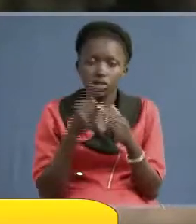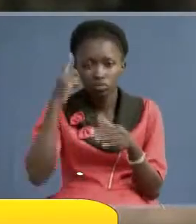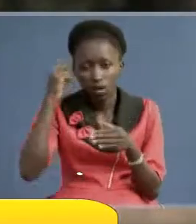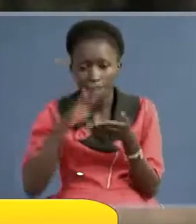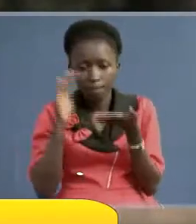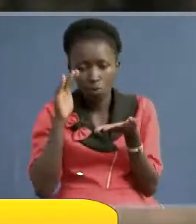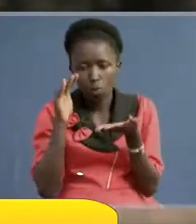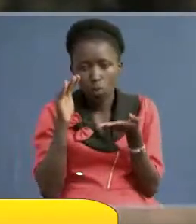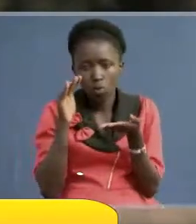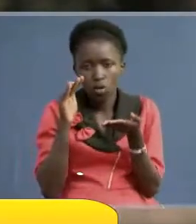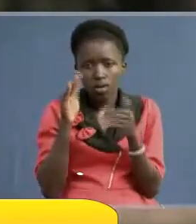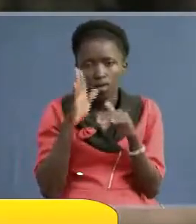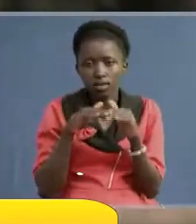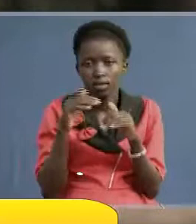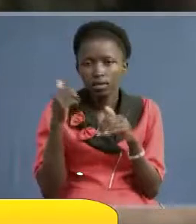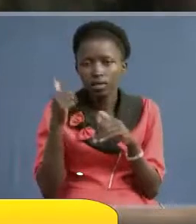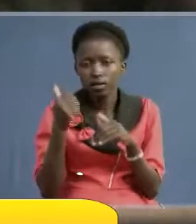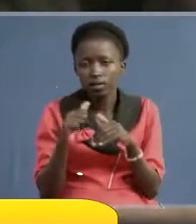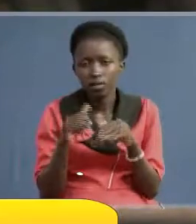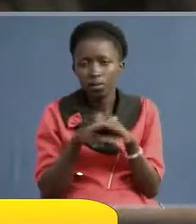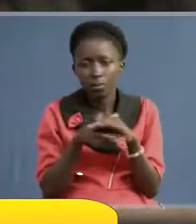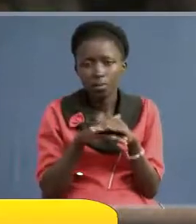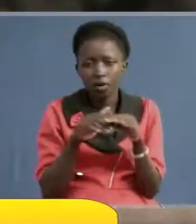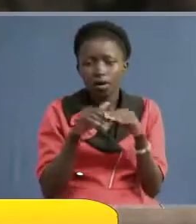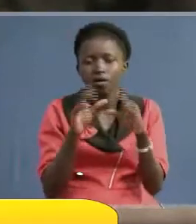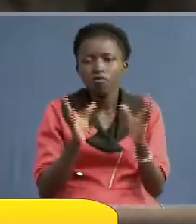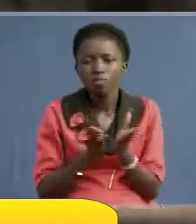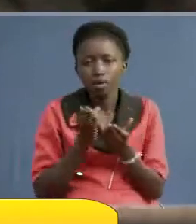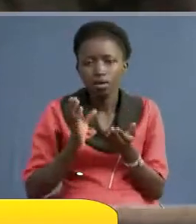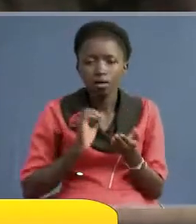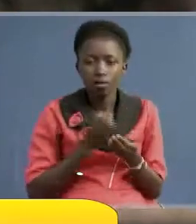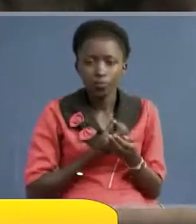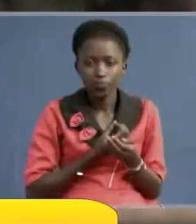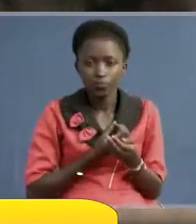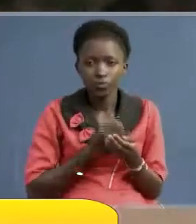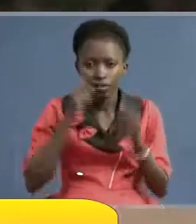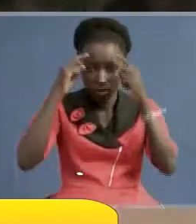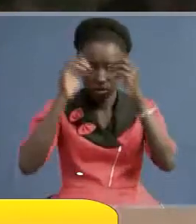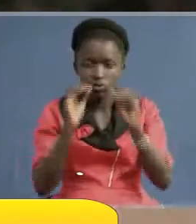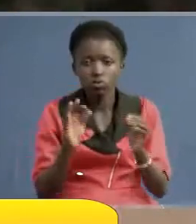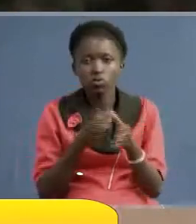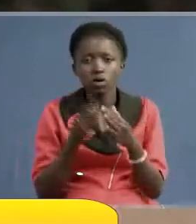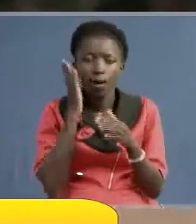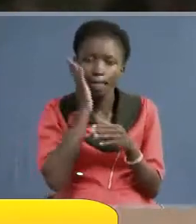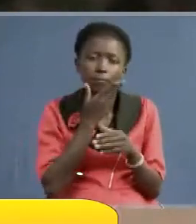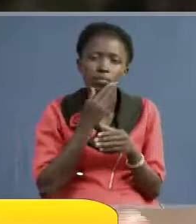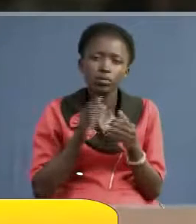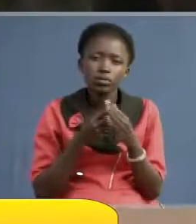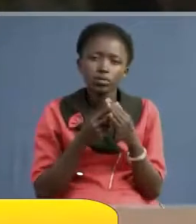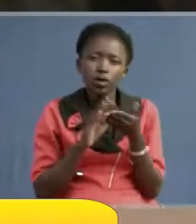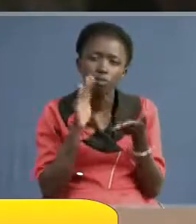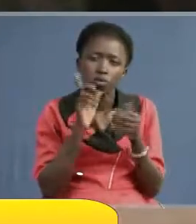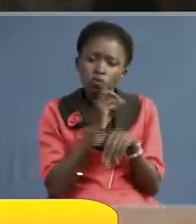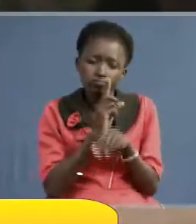than even any of member of our family has never achieved. Parents should not be